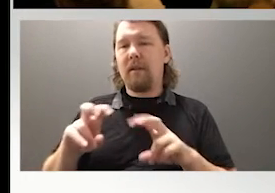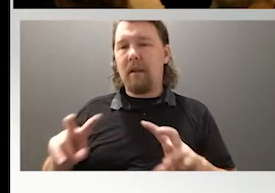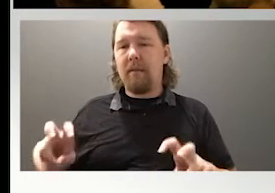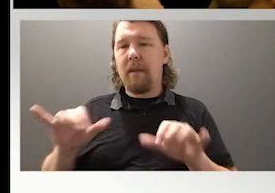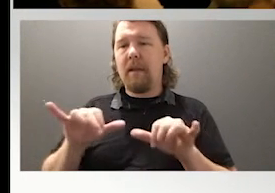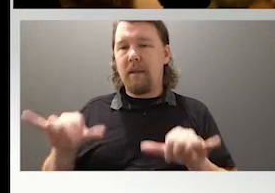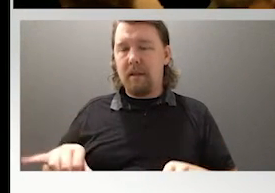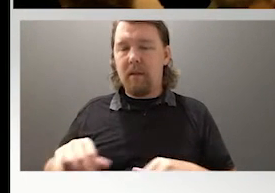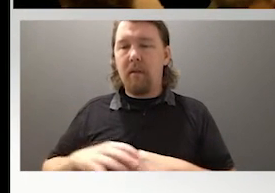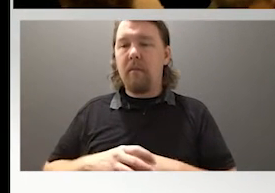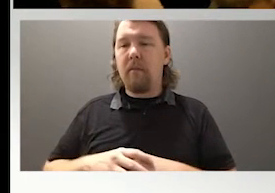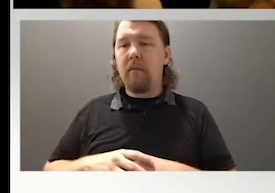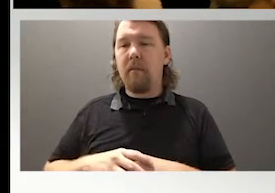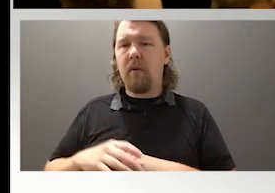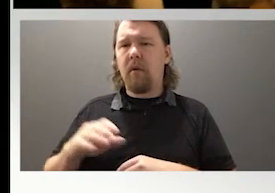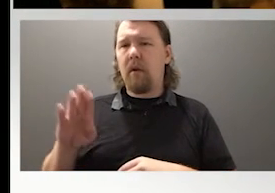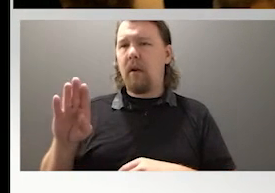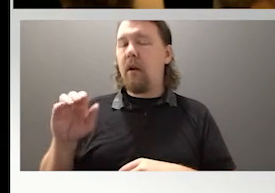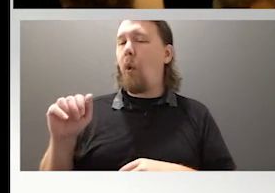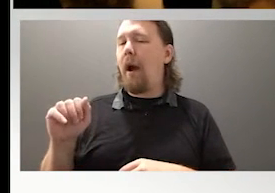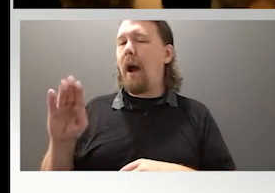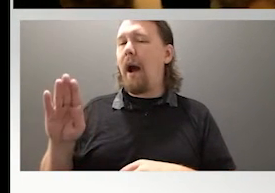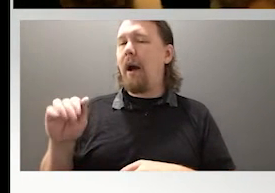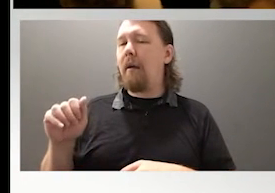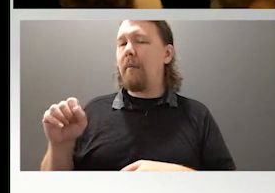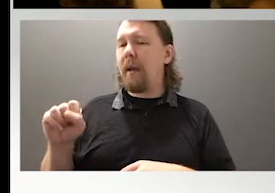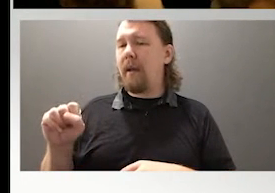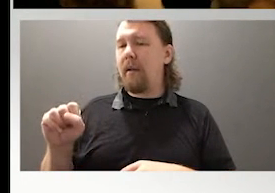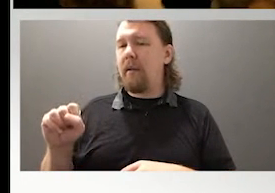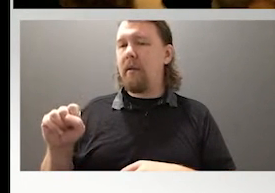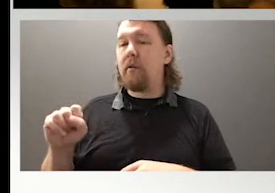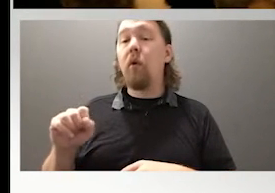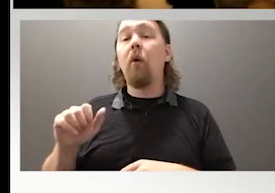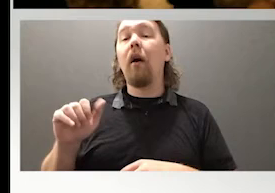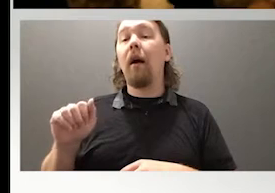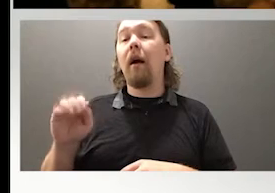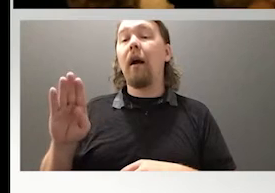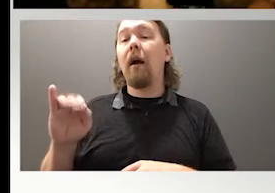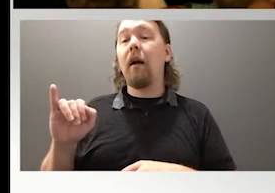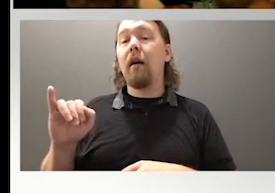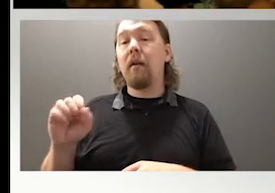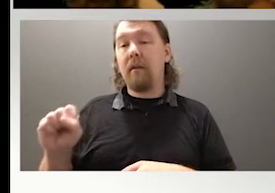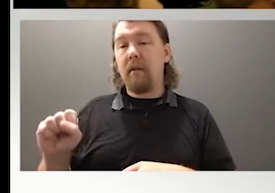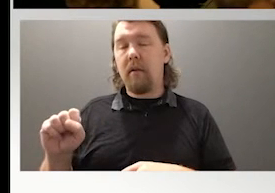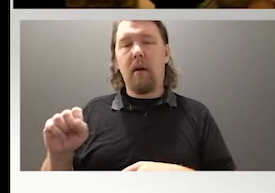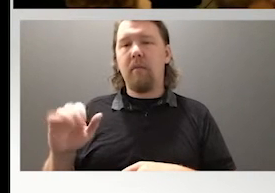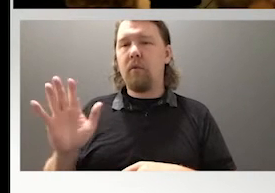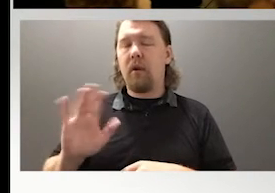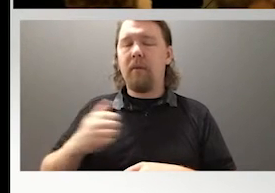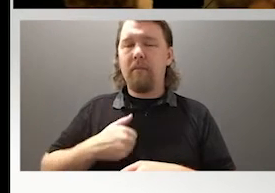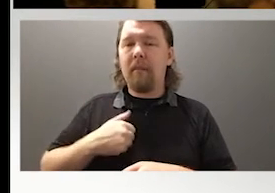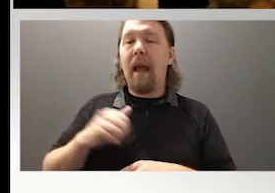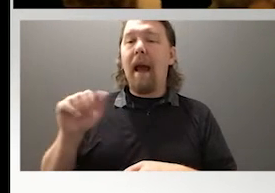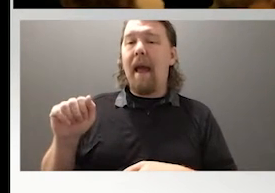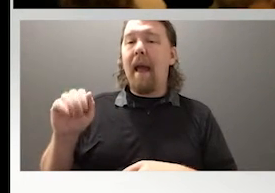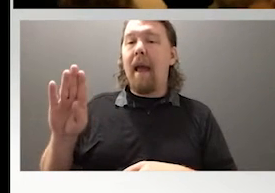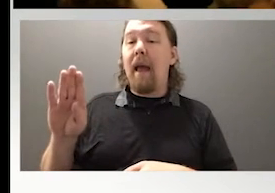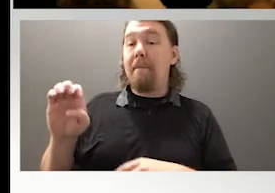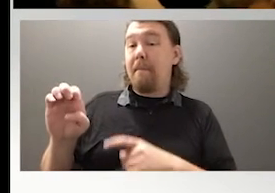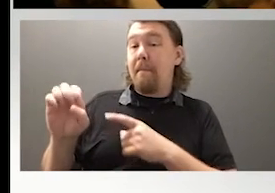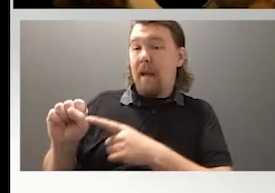System, or the ABES, the Adaptive Behavior Evaluation Scale, and there are others